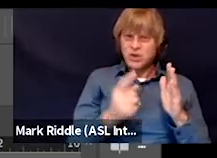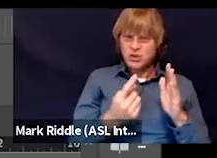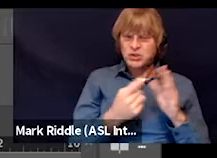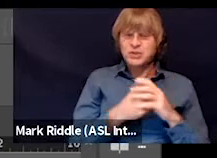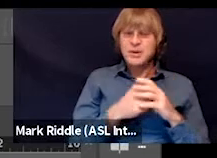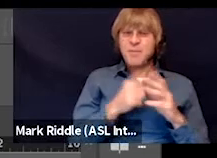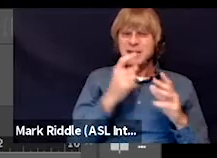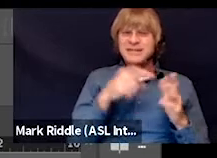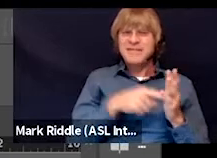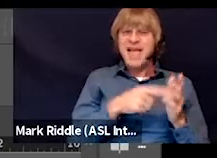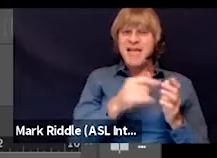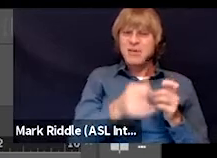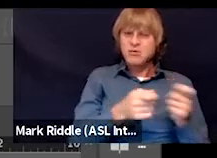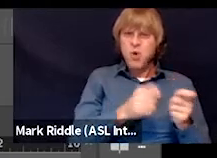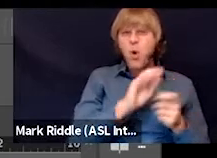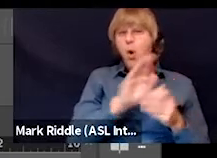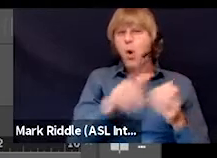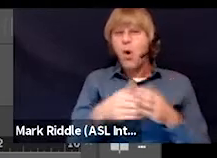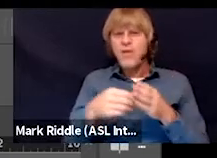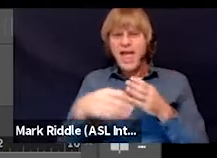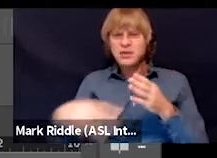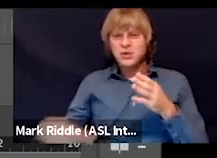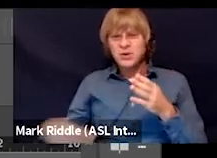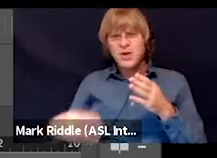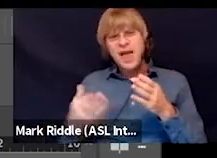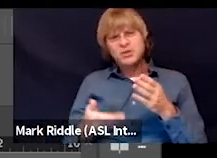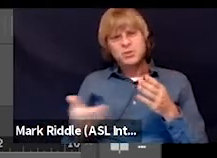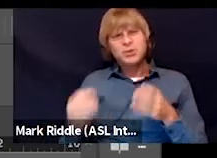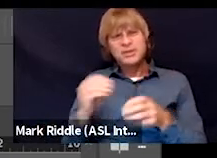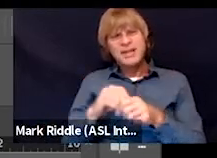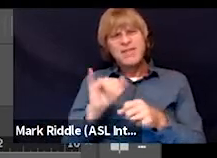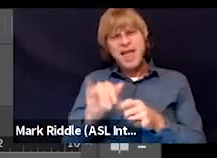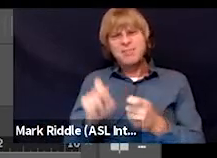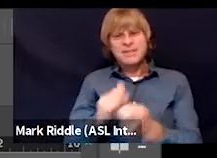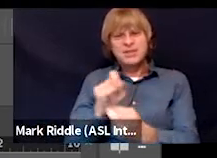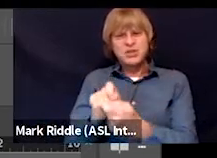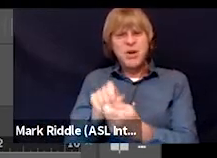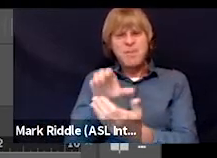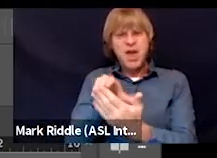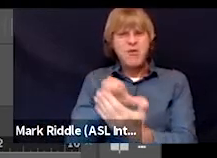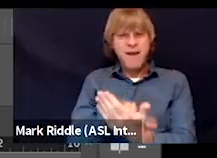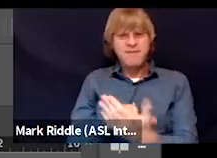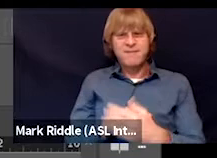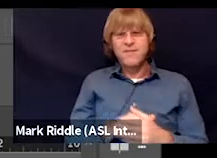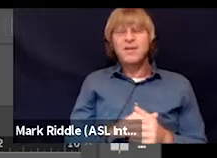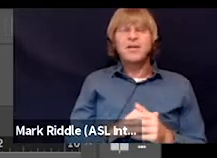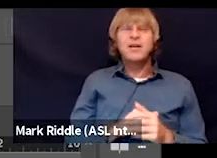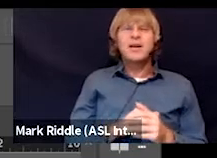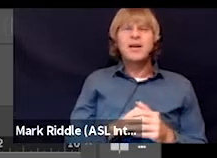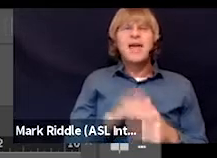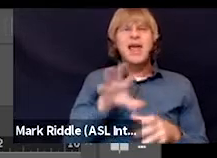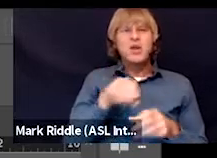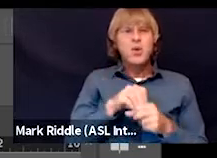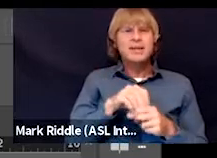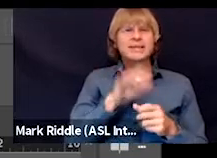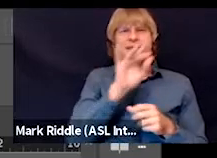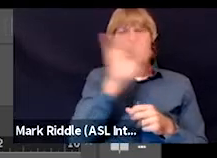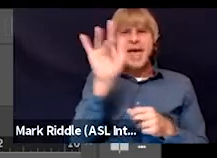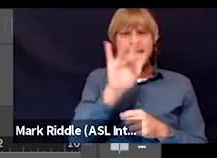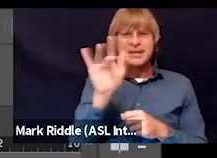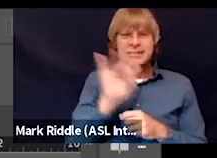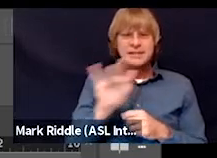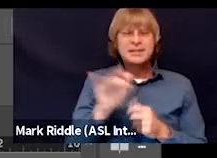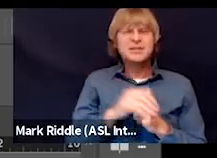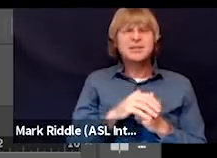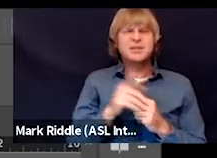because they control all the attributes in a particular paragraph, including spacing. We're